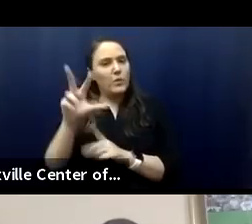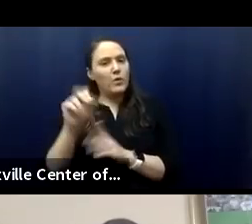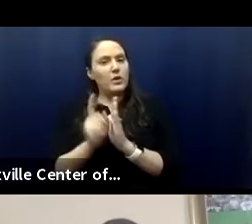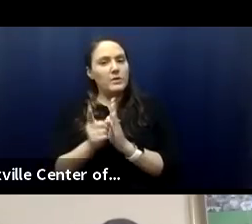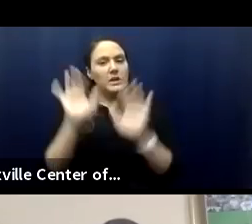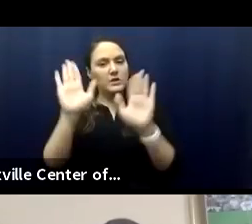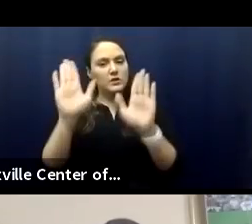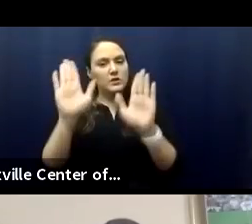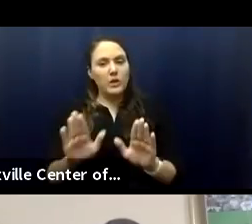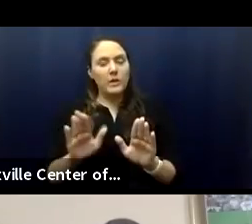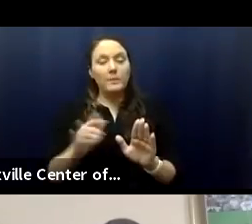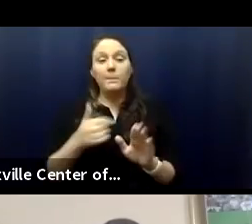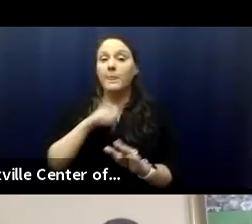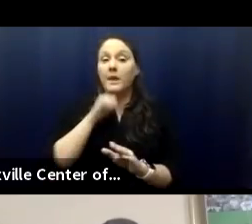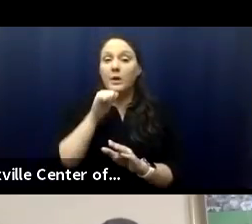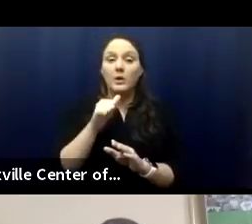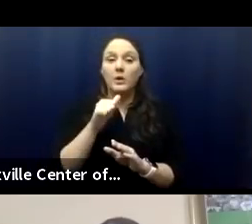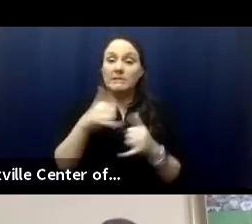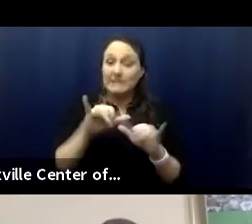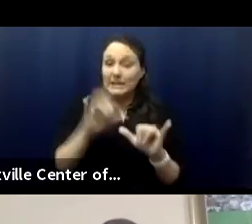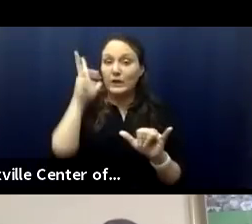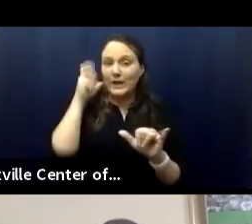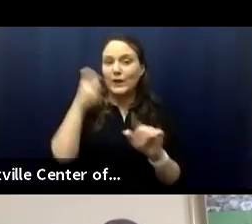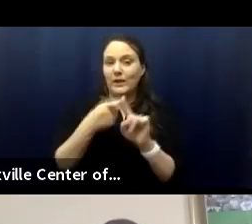not like we're not hearing from the public.